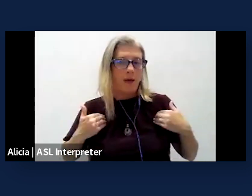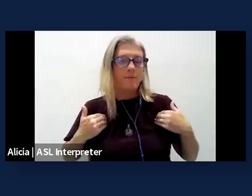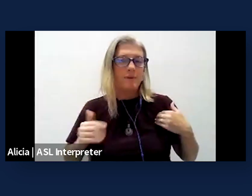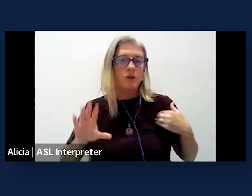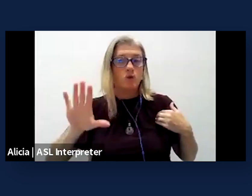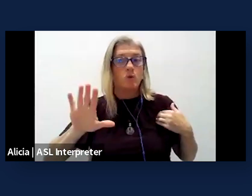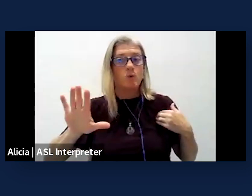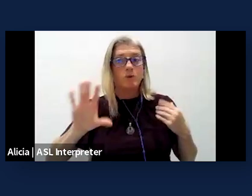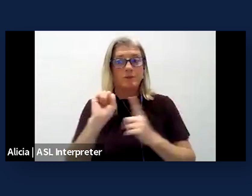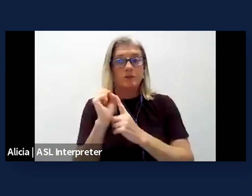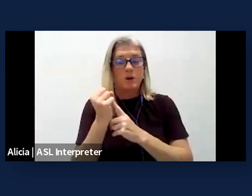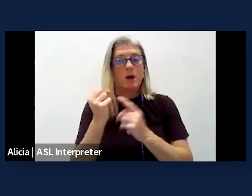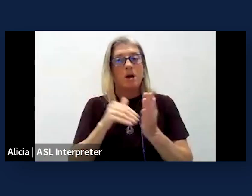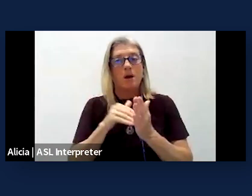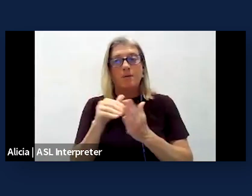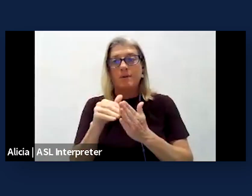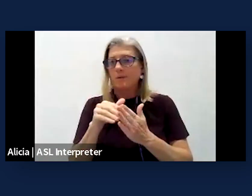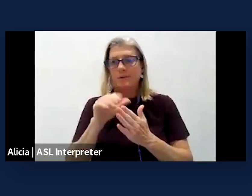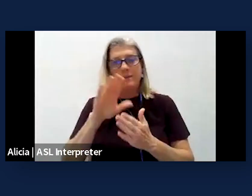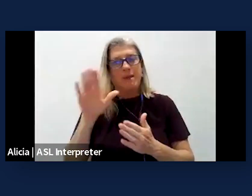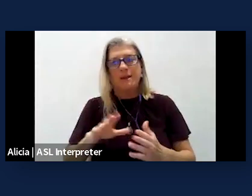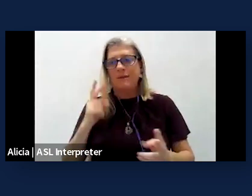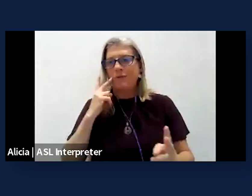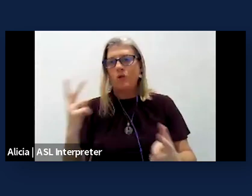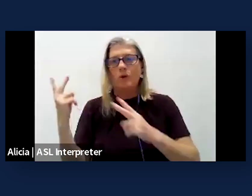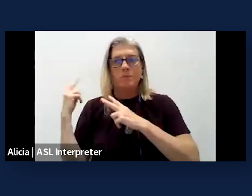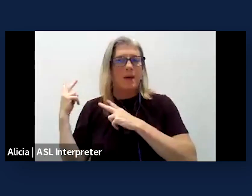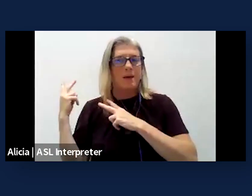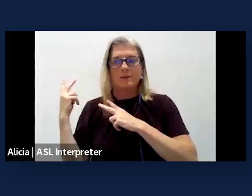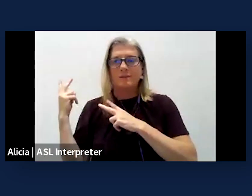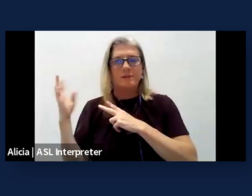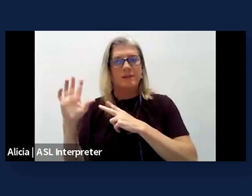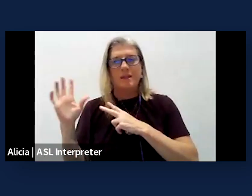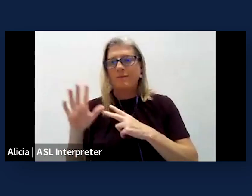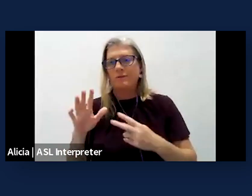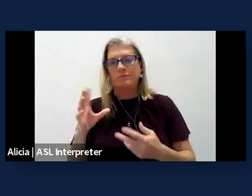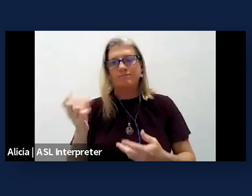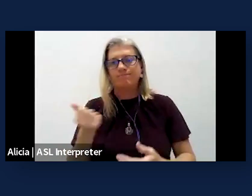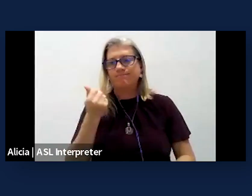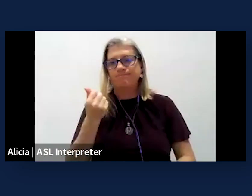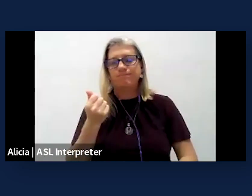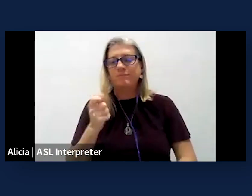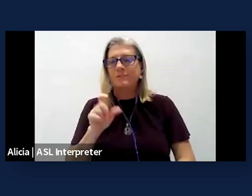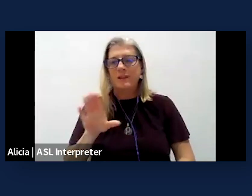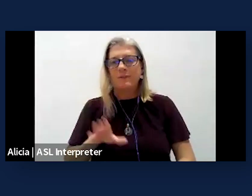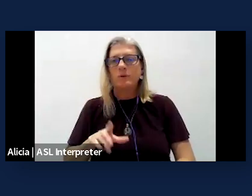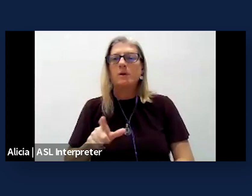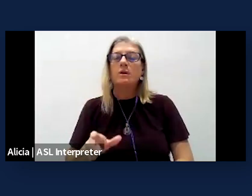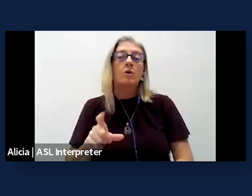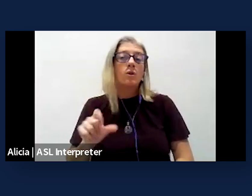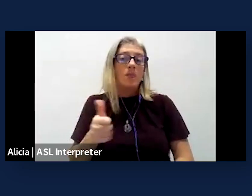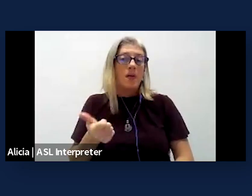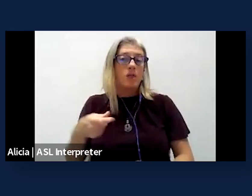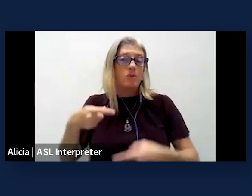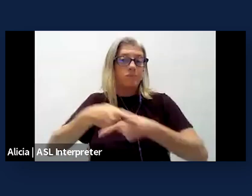situation, oftentimes they don't look back. And is there, though, contraindications with other abdominal surgery or other